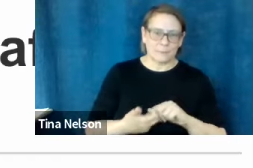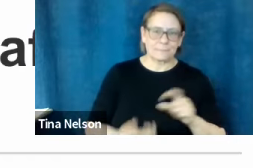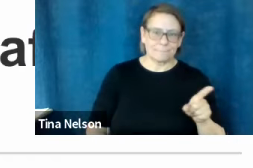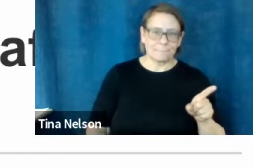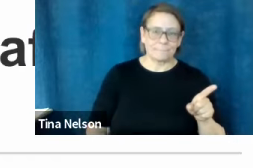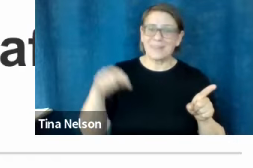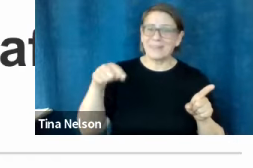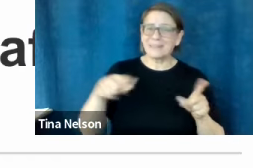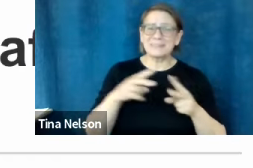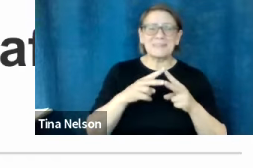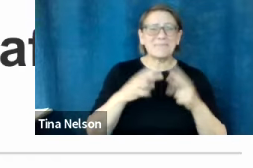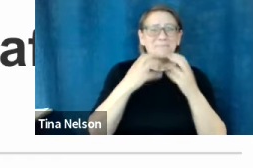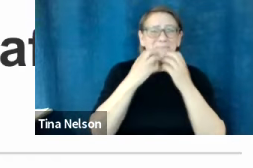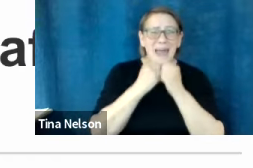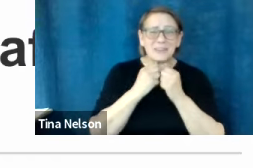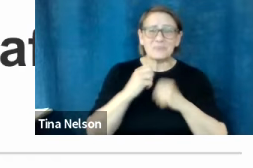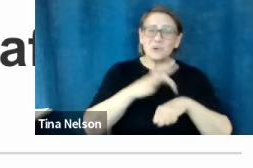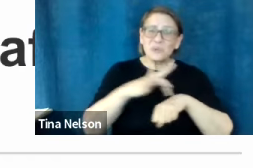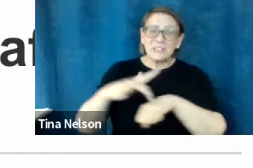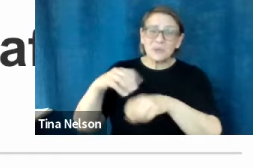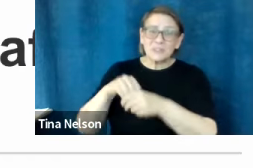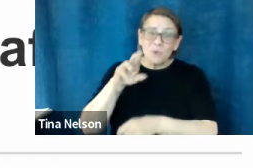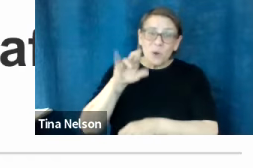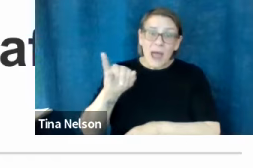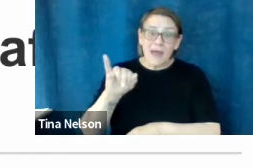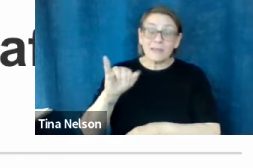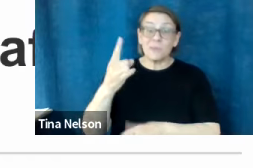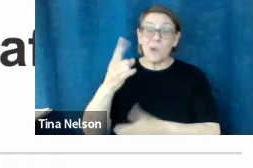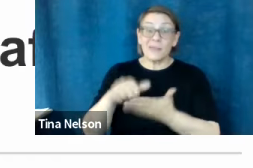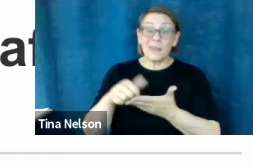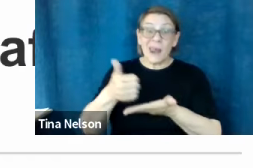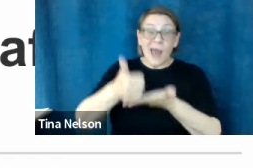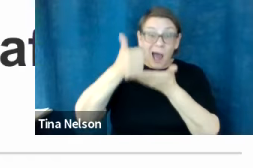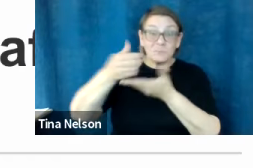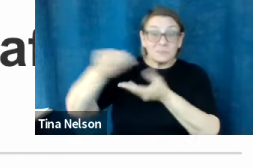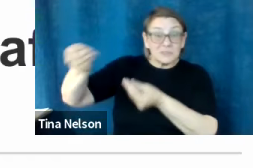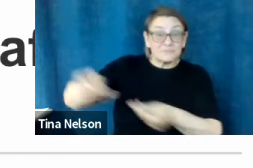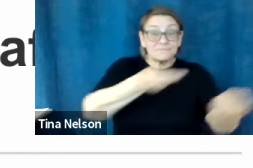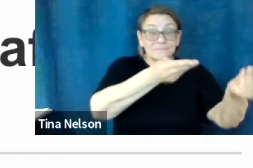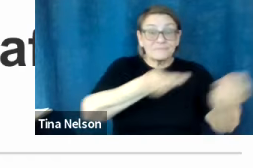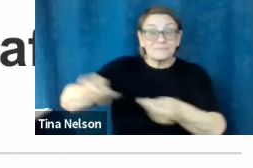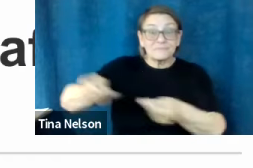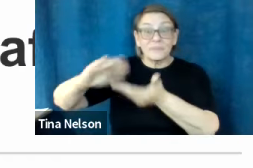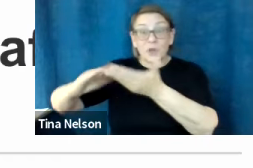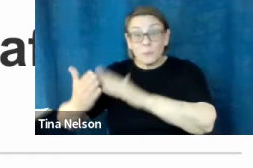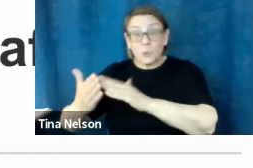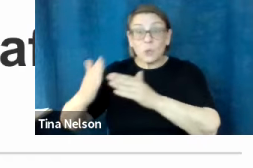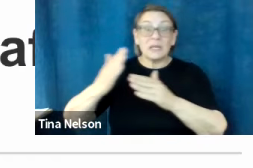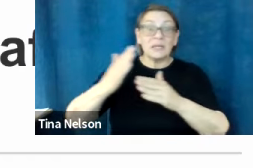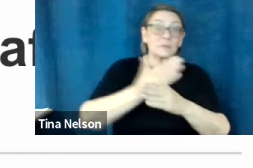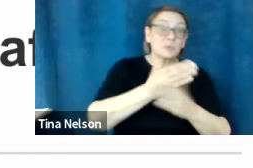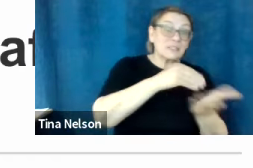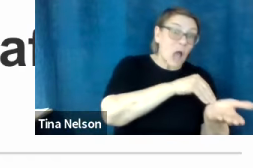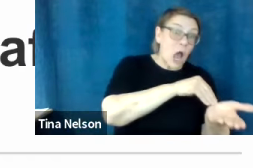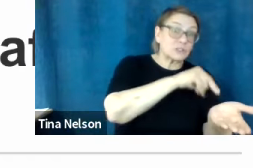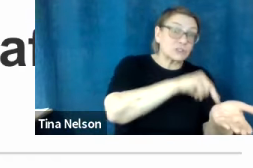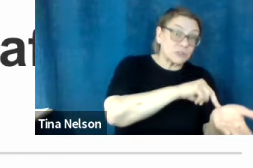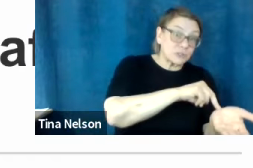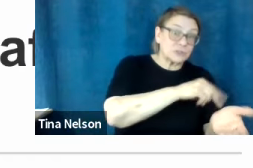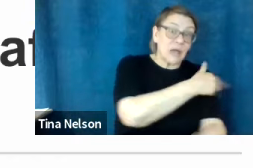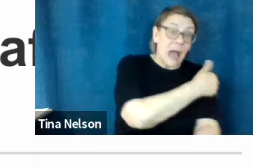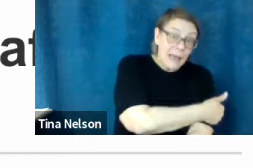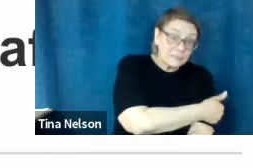valuable resource here in Rhode Island and one that mediates in between the community and healthcare providers and terms of resources